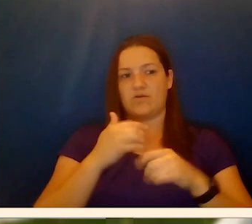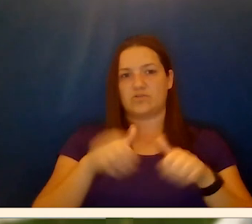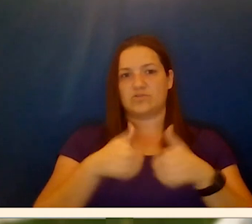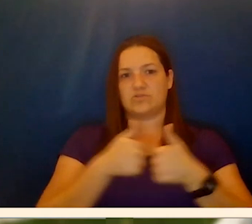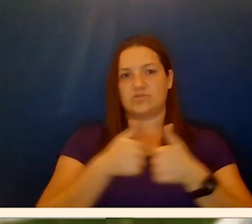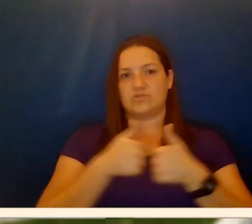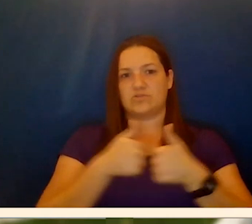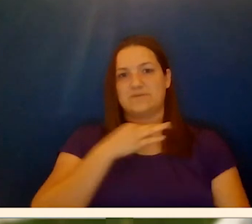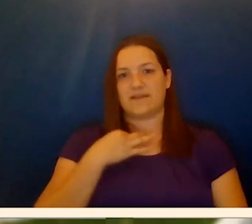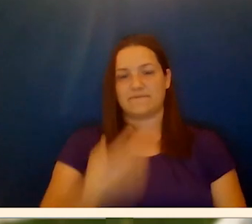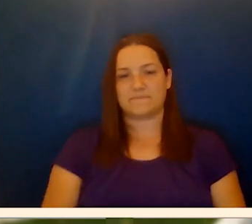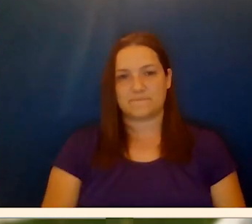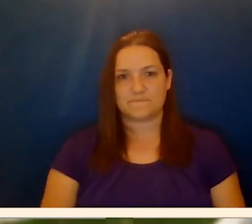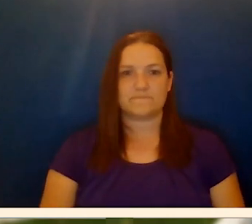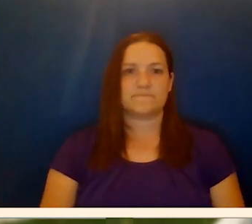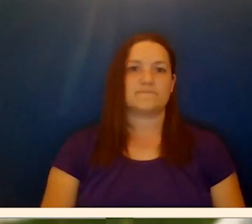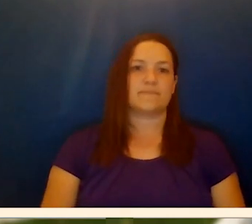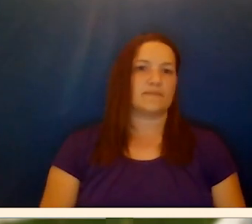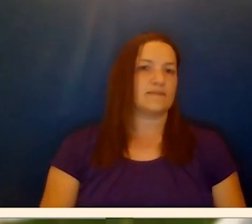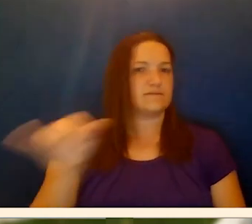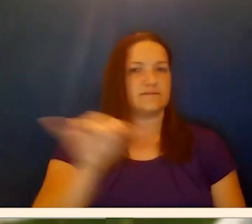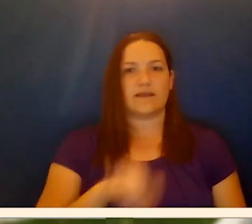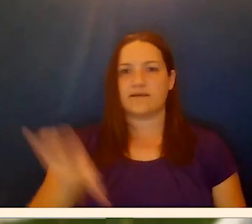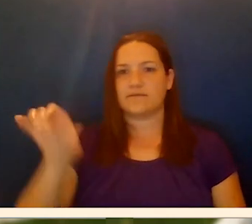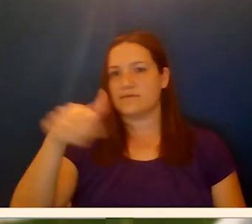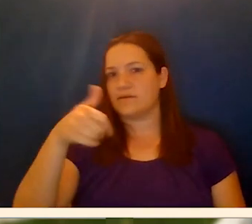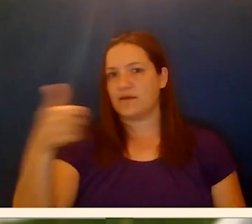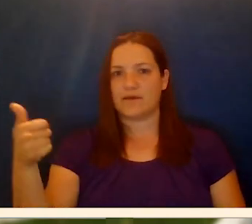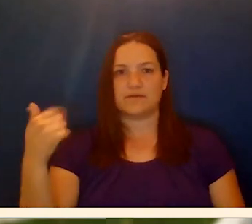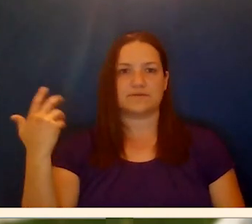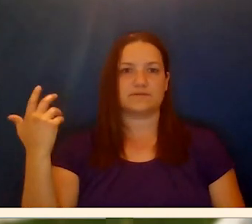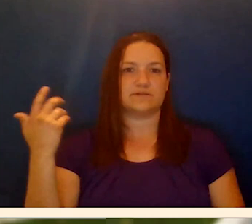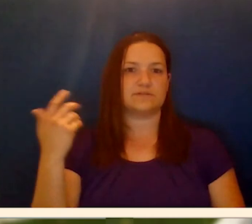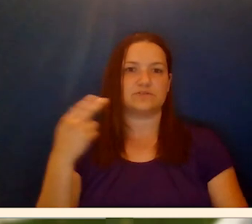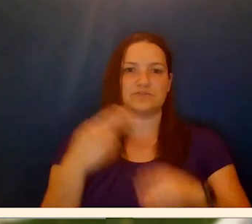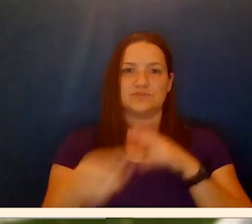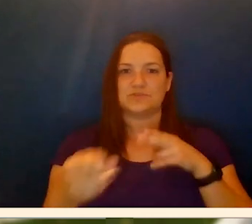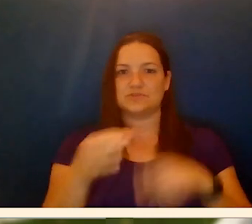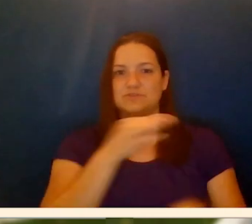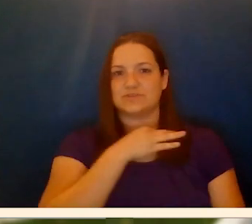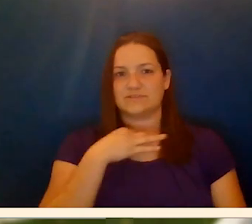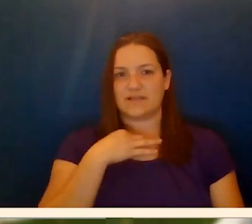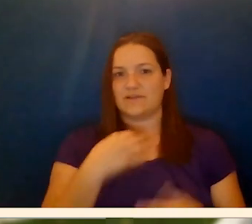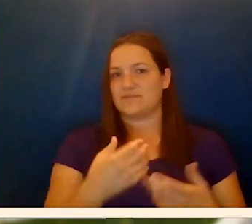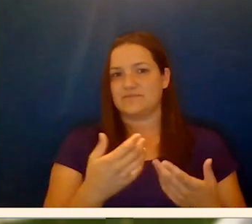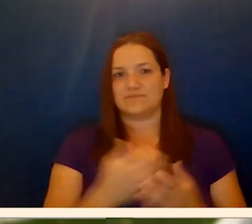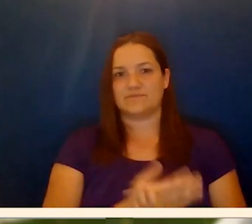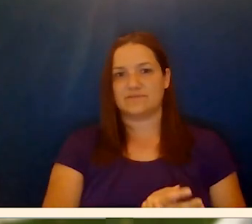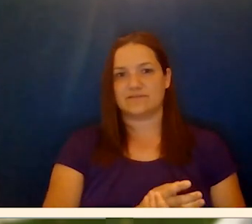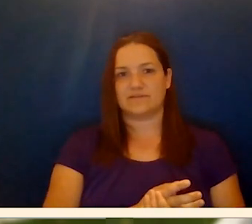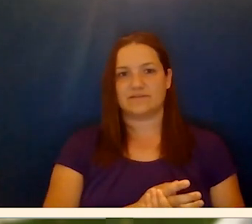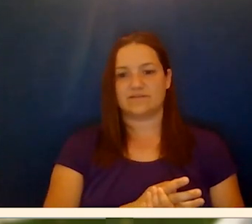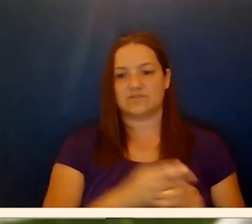of the organization, just a shortage of staff, a shortage of physicians, to be able to work into